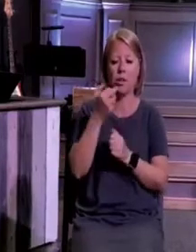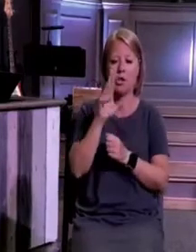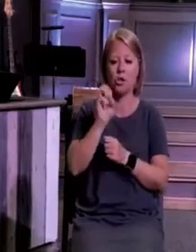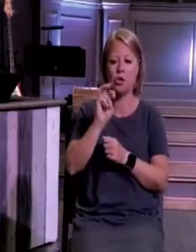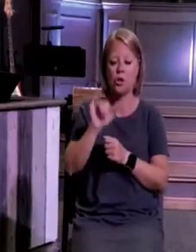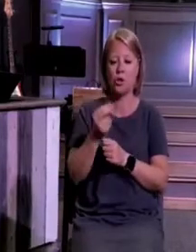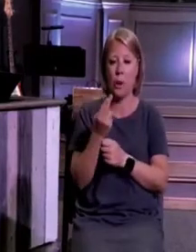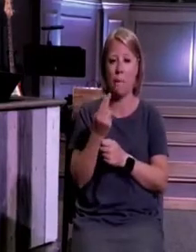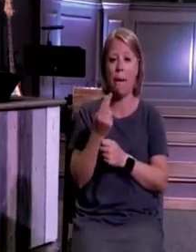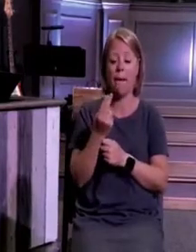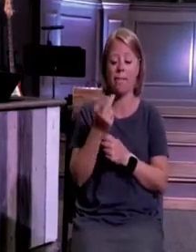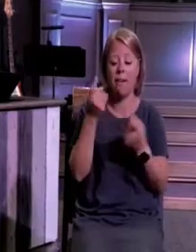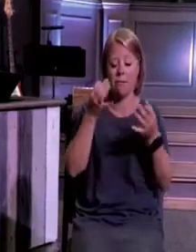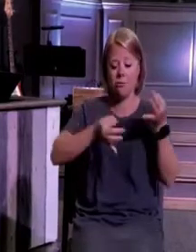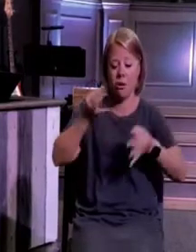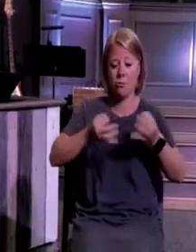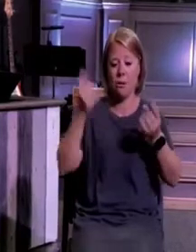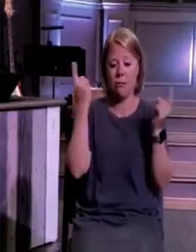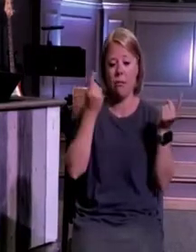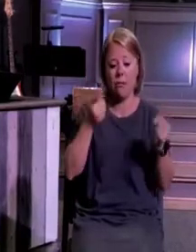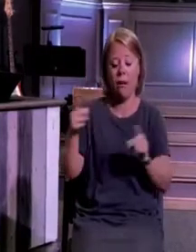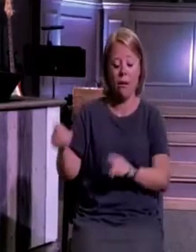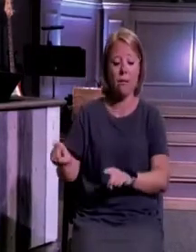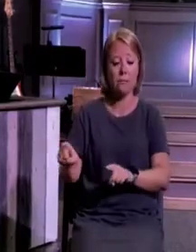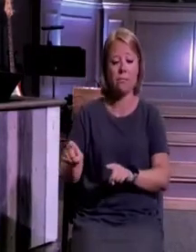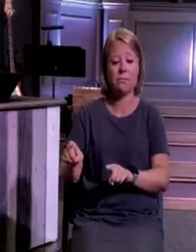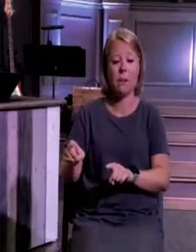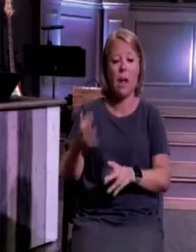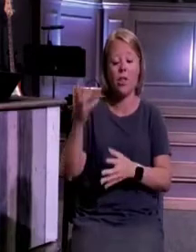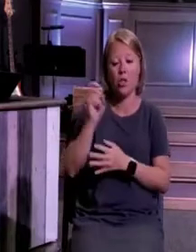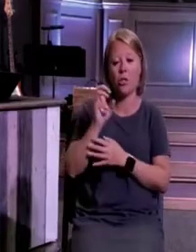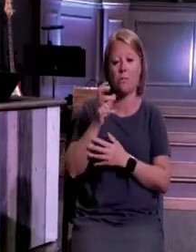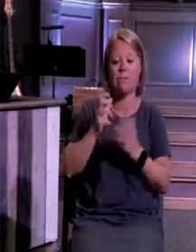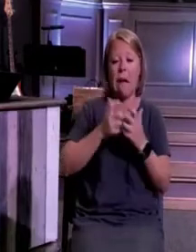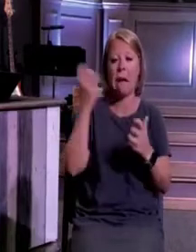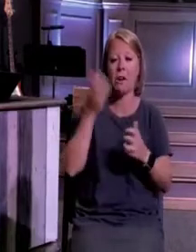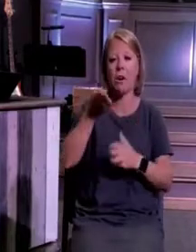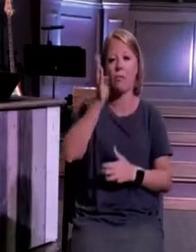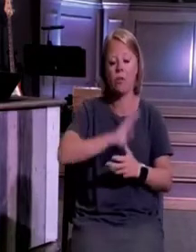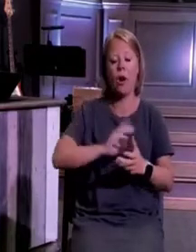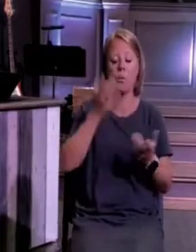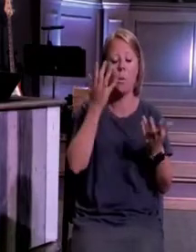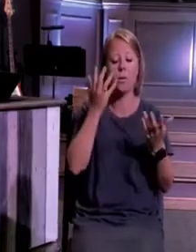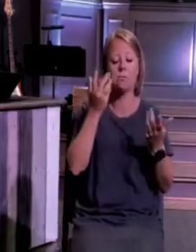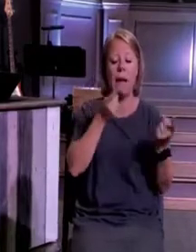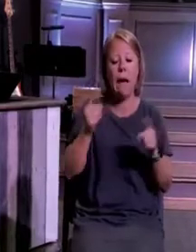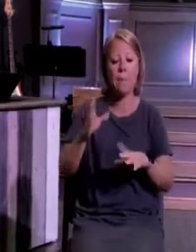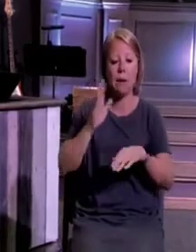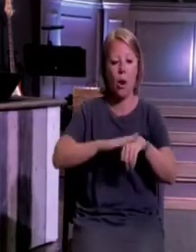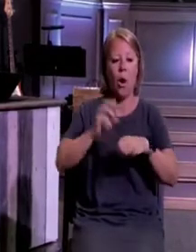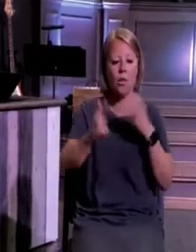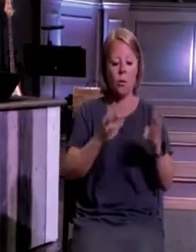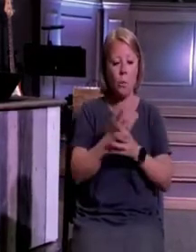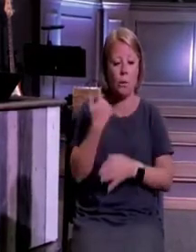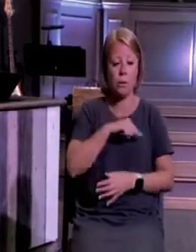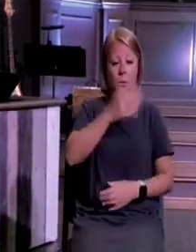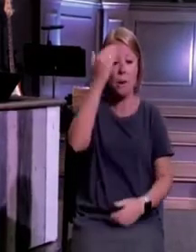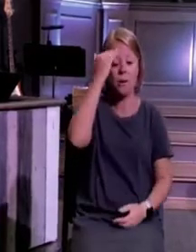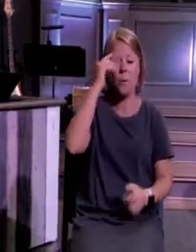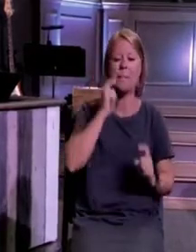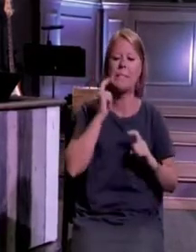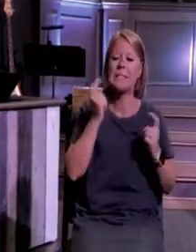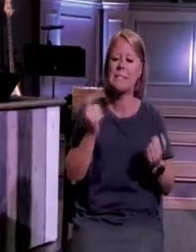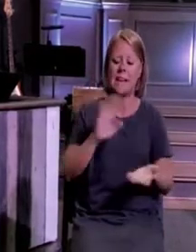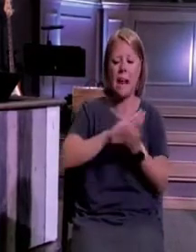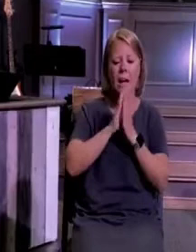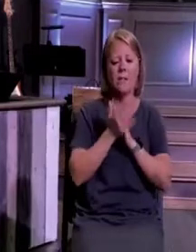is coming. The wrath of God is going to fall upon this world as we know it today. Sin has